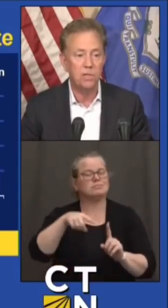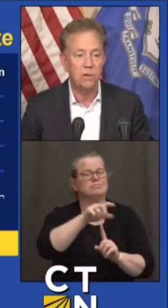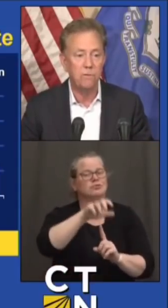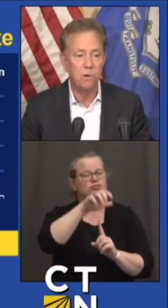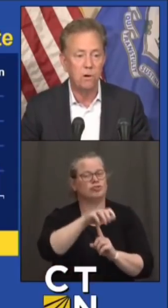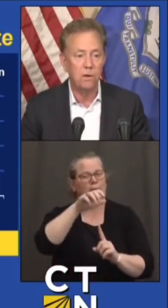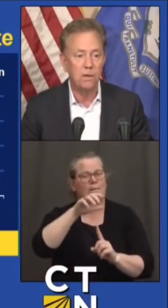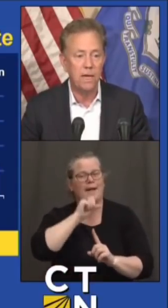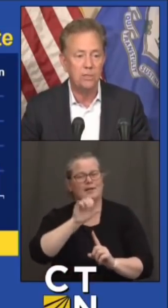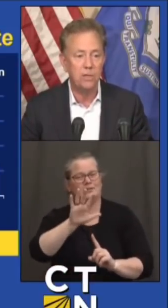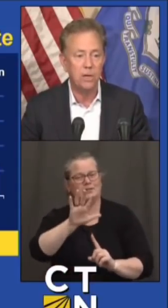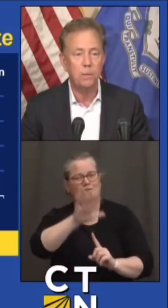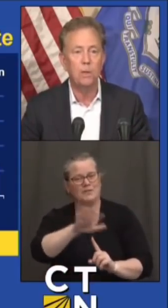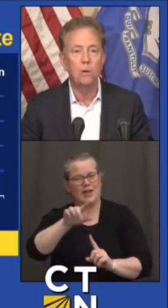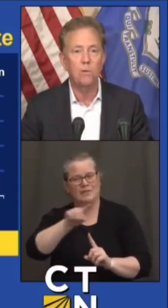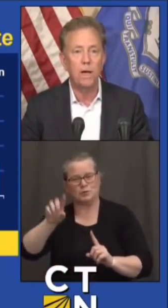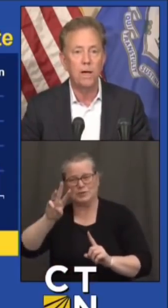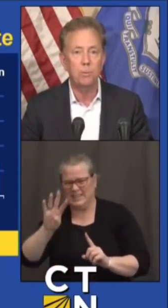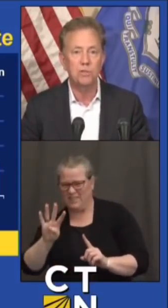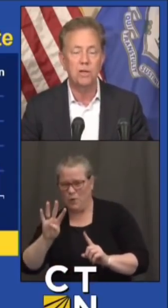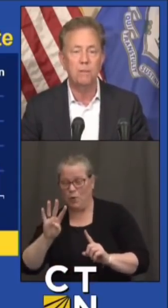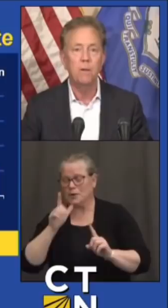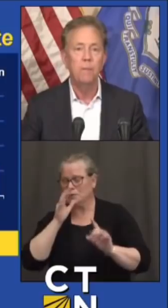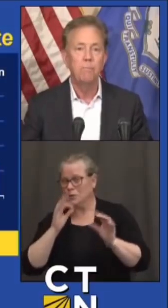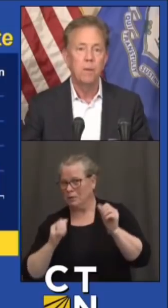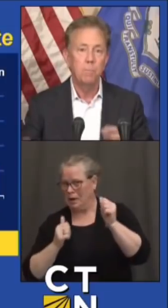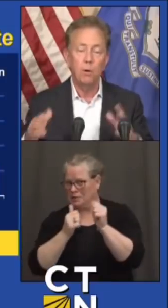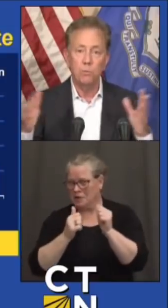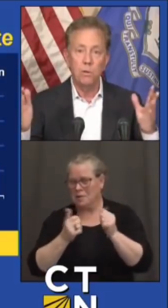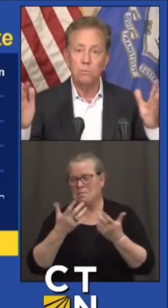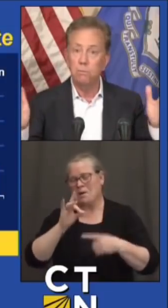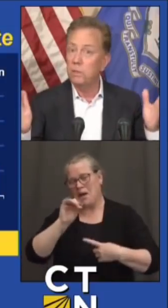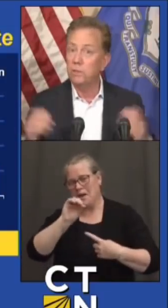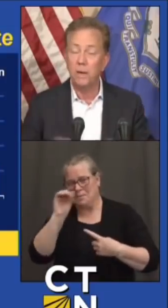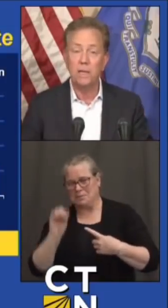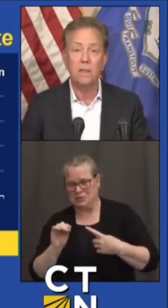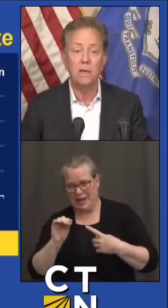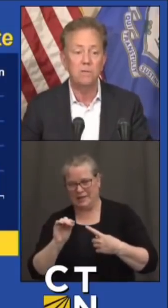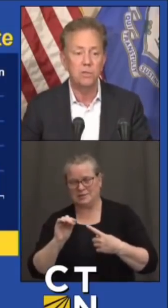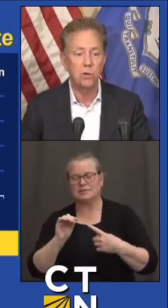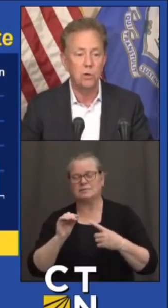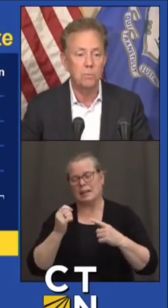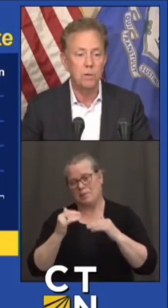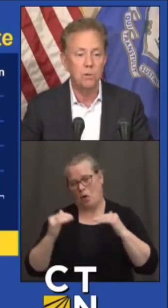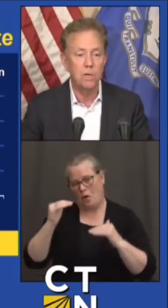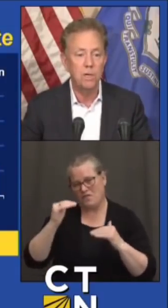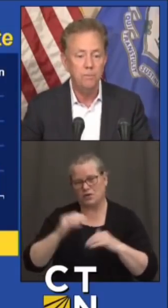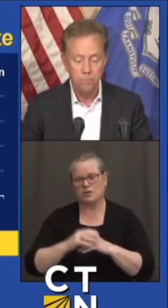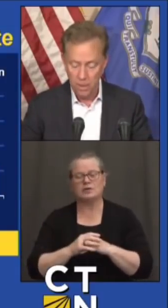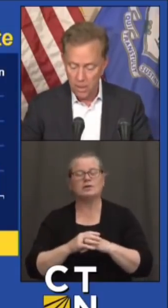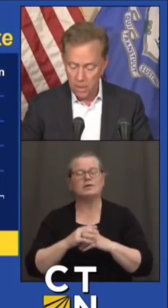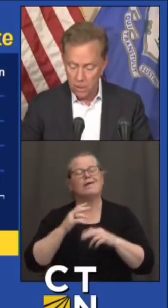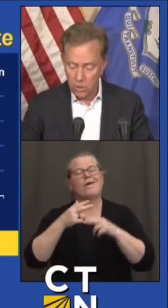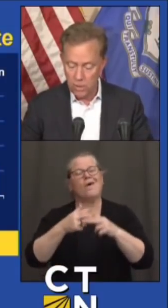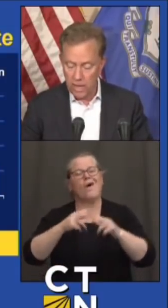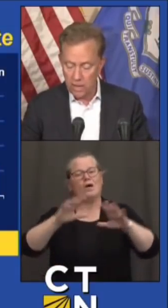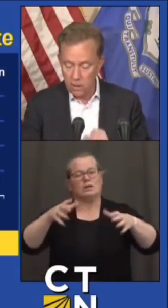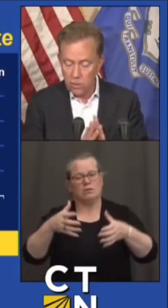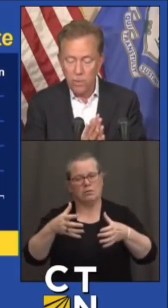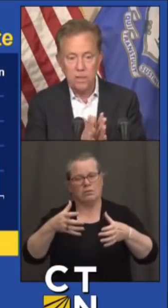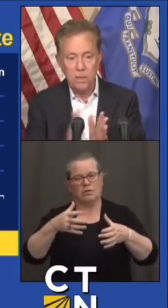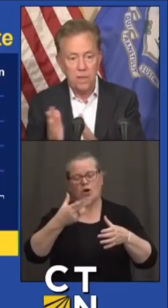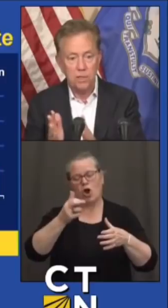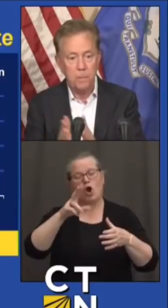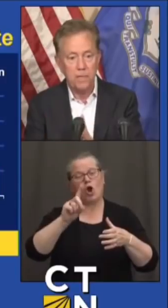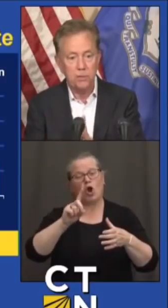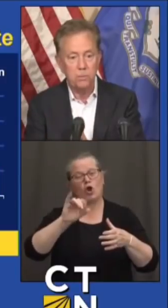to 64, catching up a little over 80%, both with what you might think of as herd immunity. Go to the